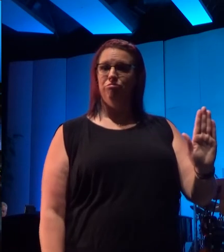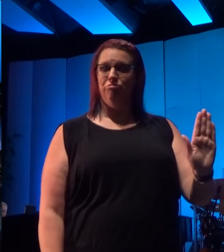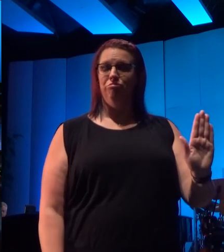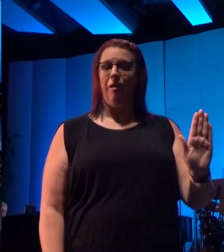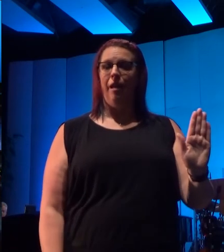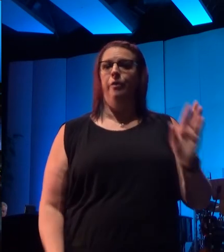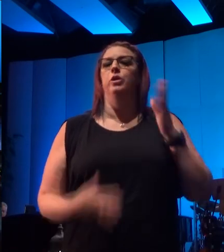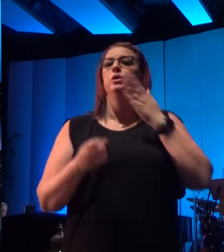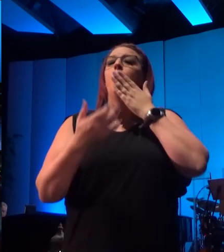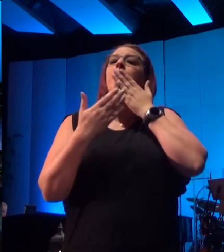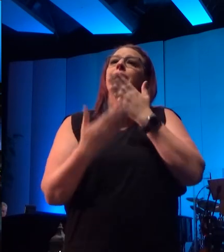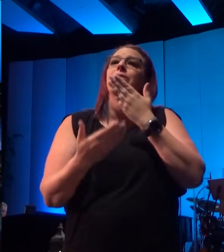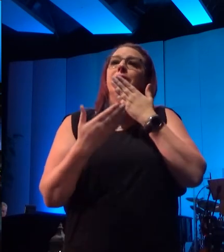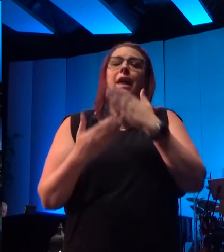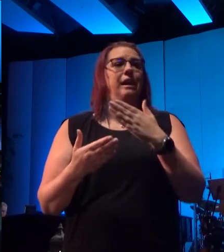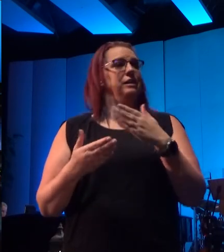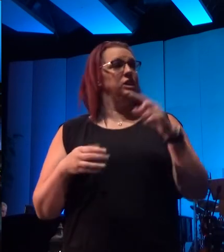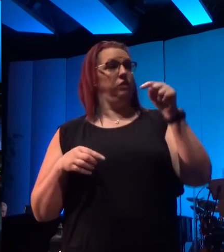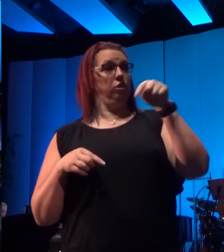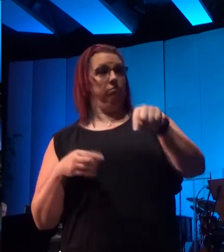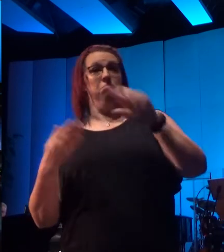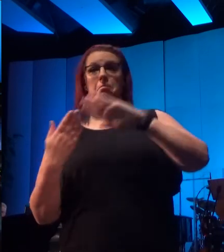I give thanks for this community